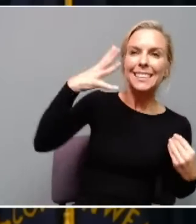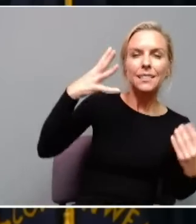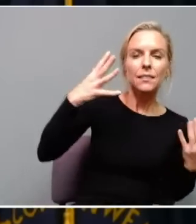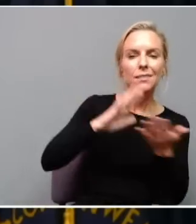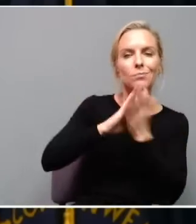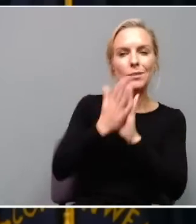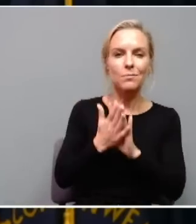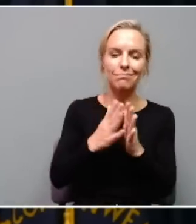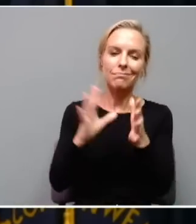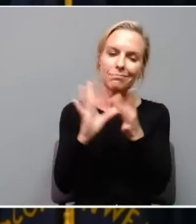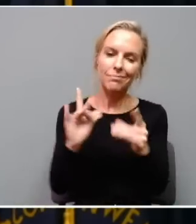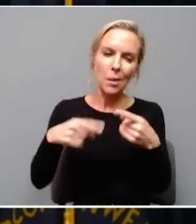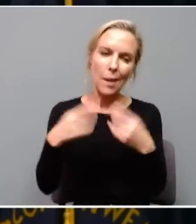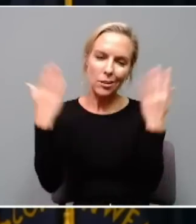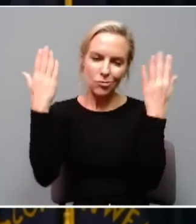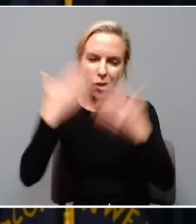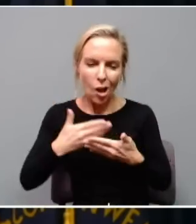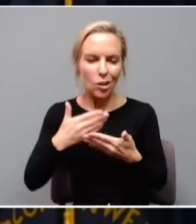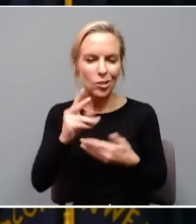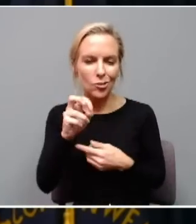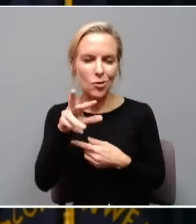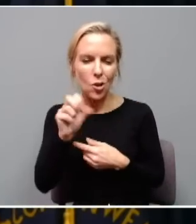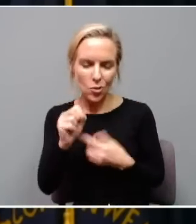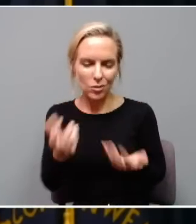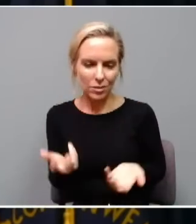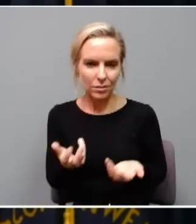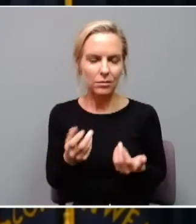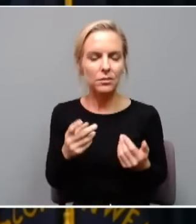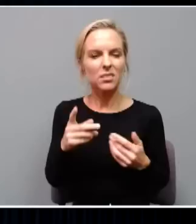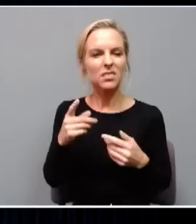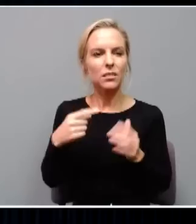COVID. First, just going over our stair-stepper chart that we looked at on Monday.